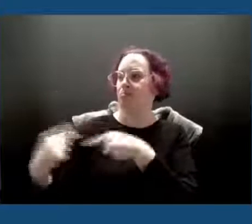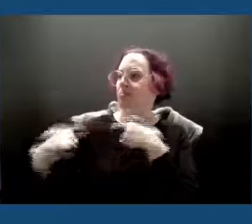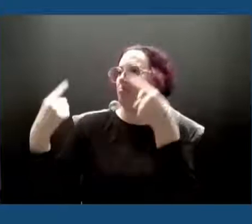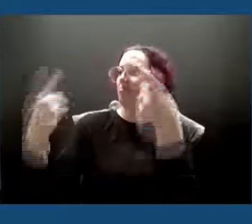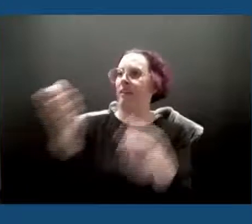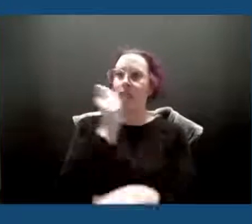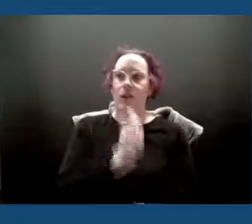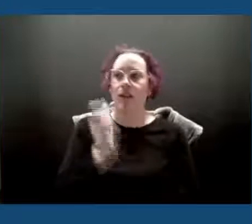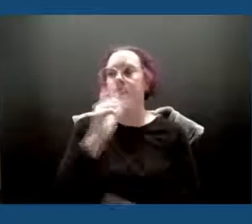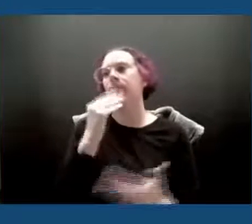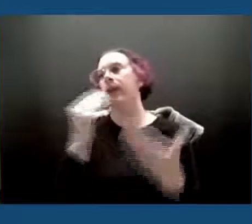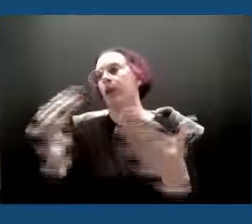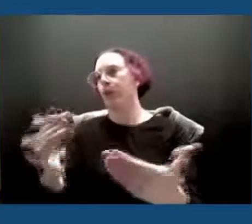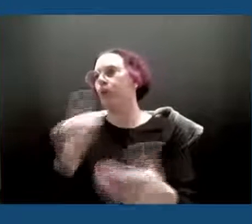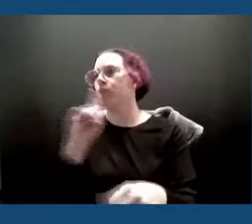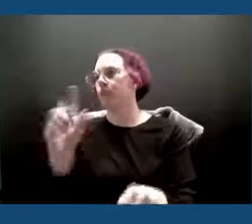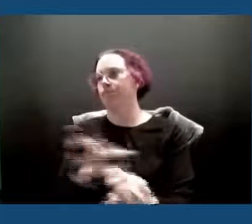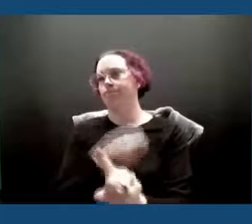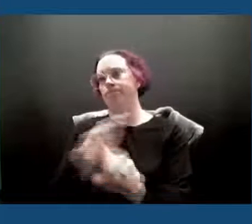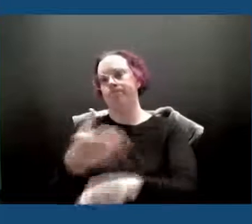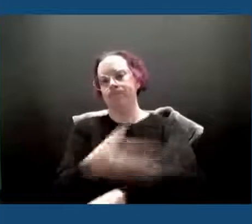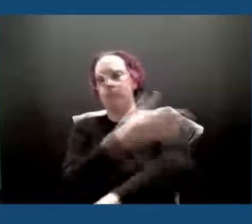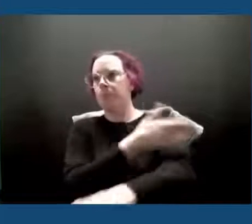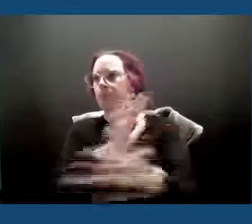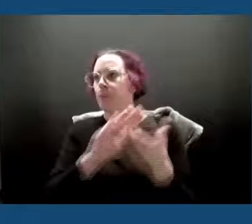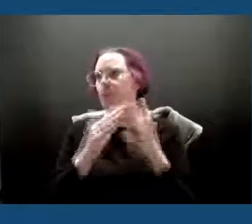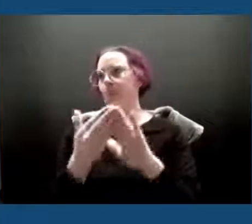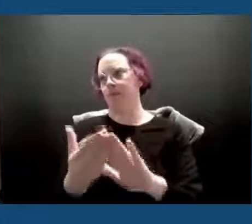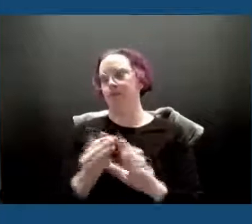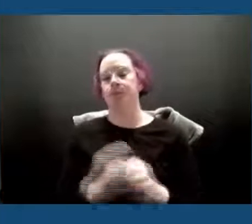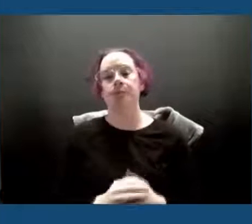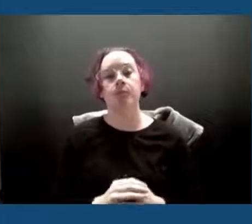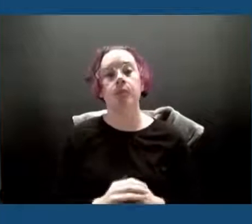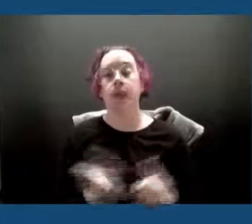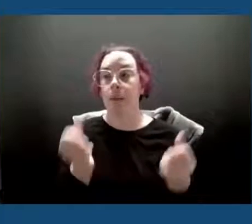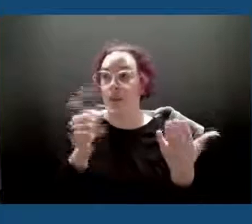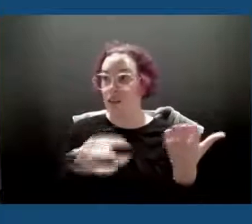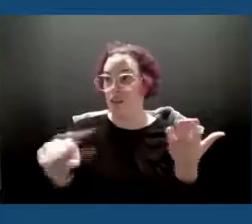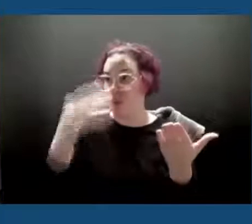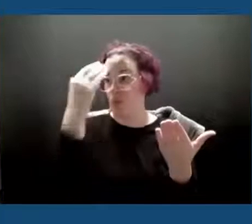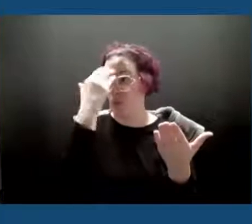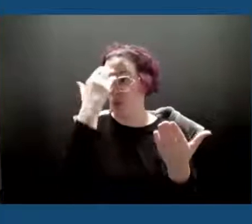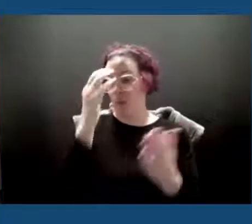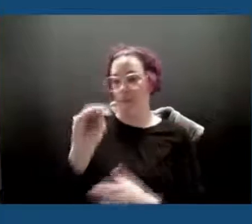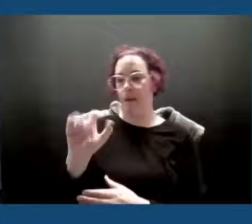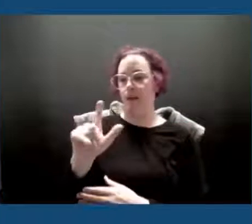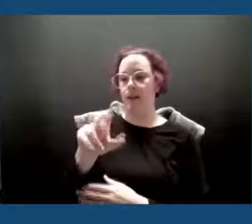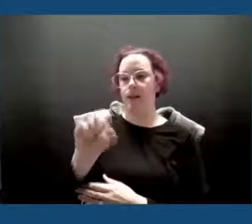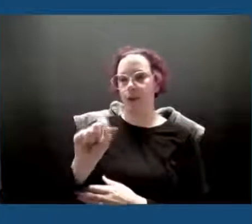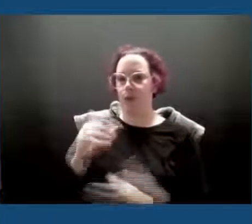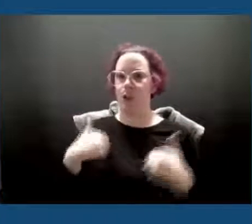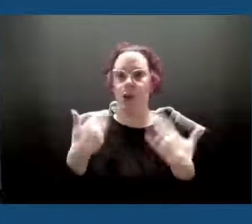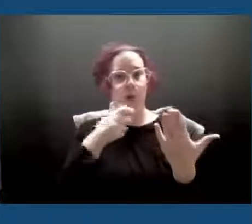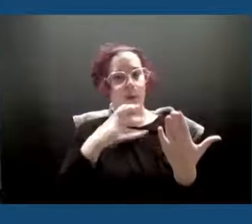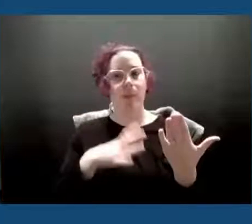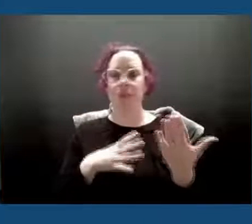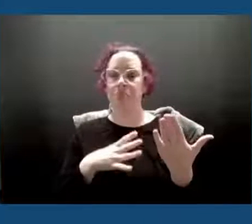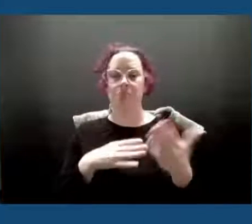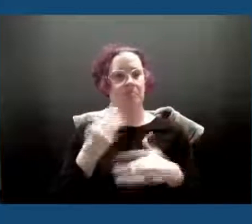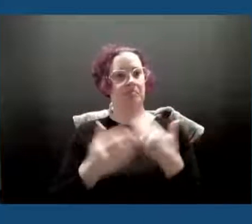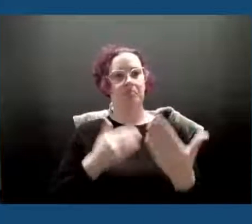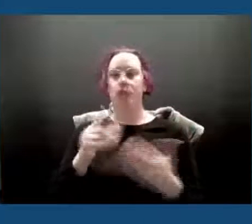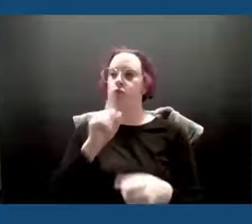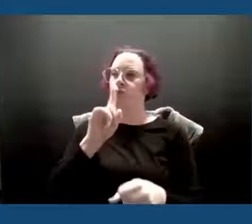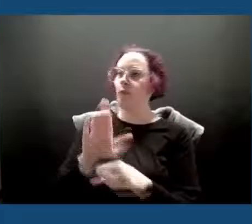Truly, we're better for it. As many of you know, Melanie was a young woman in the prime of her life, a devoted